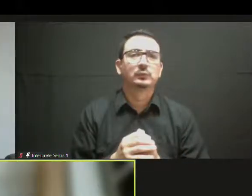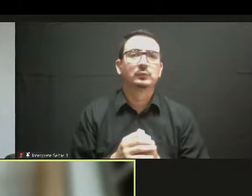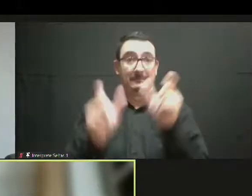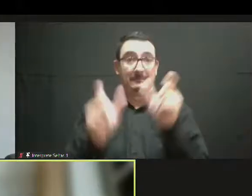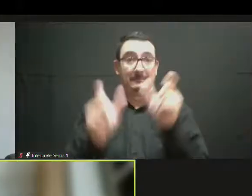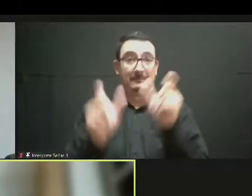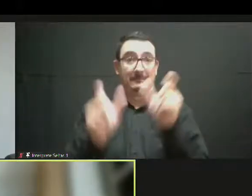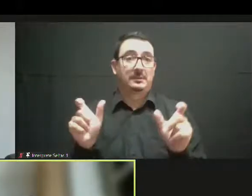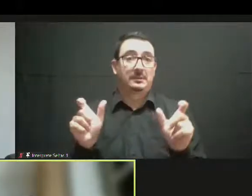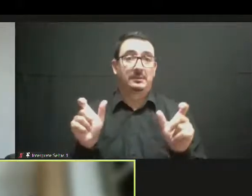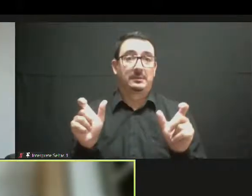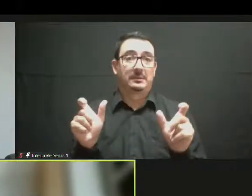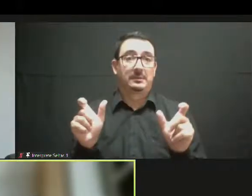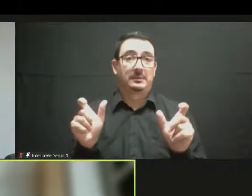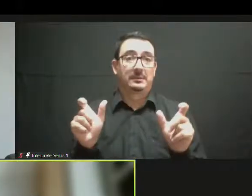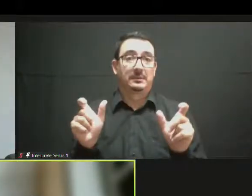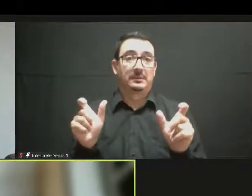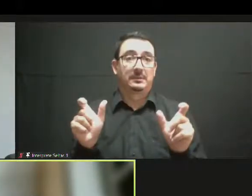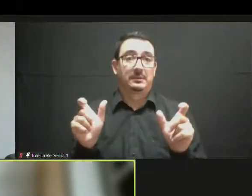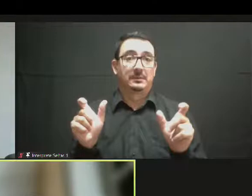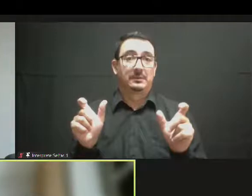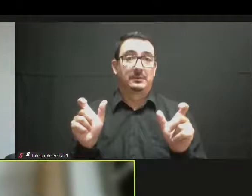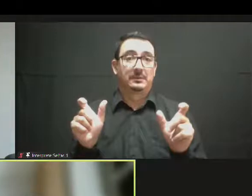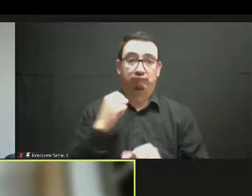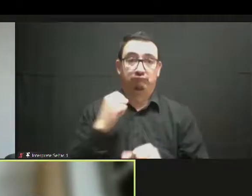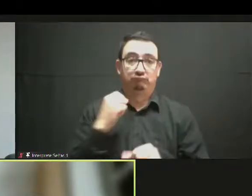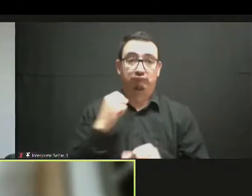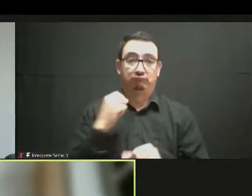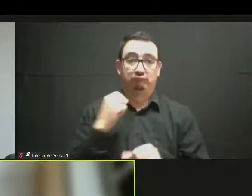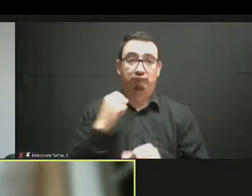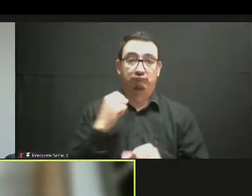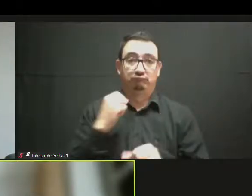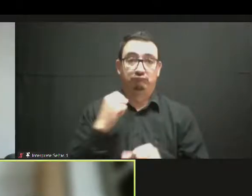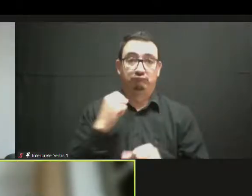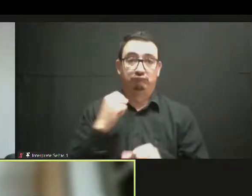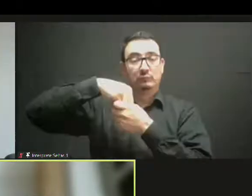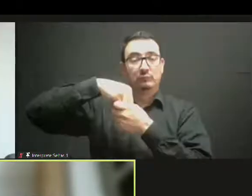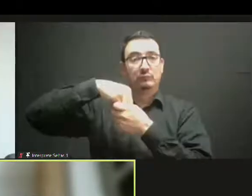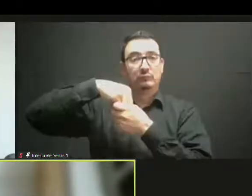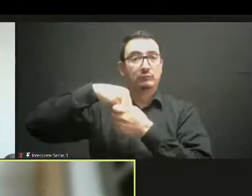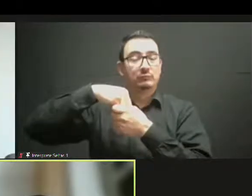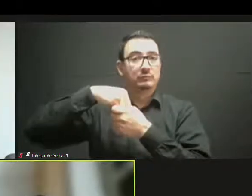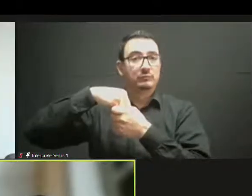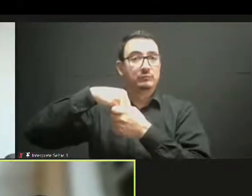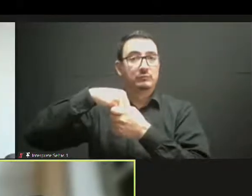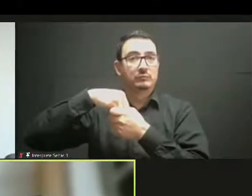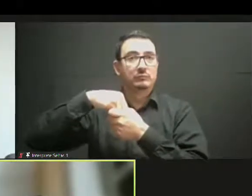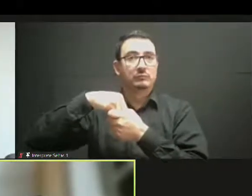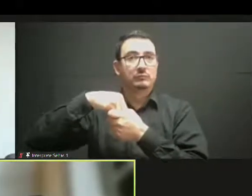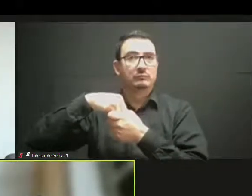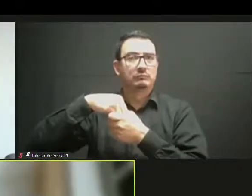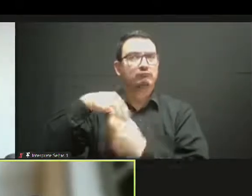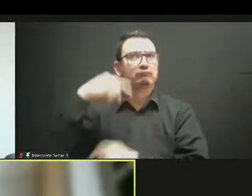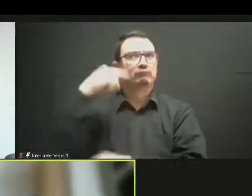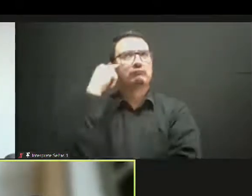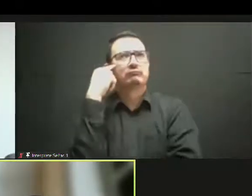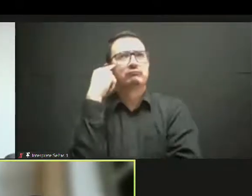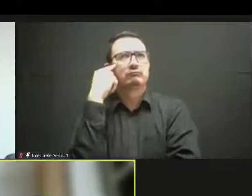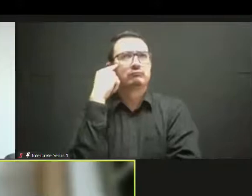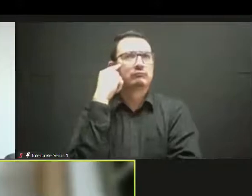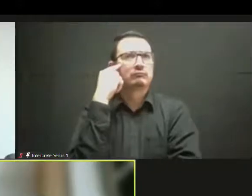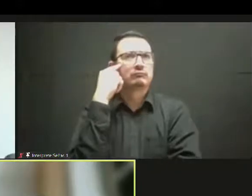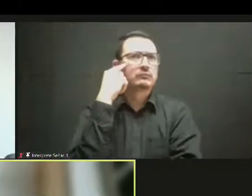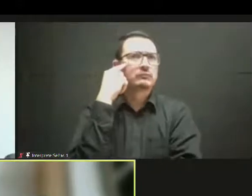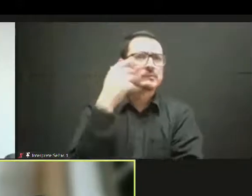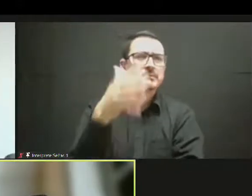employed indirectly through all these supporting activities. Then you have in terms of the use of this infrastructure that's